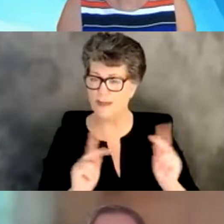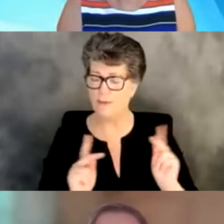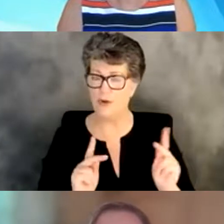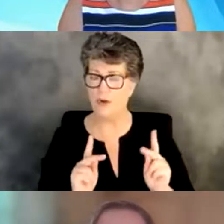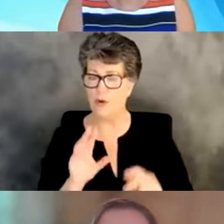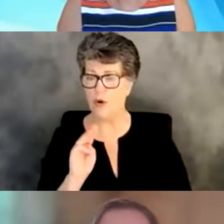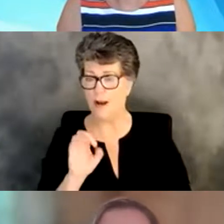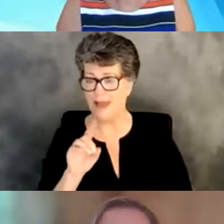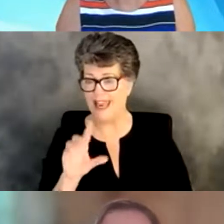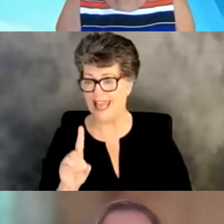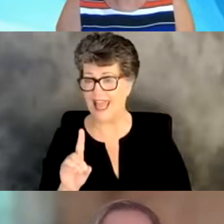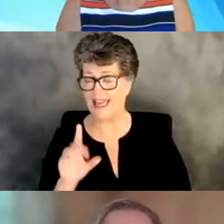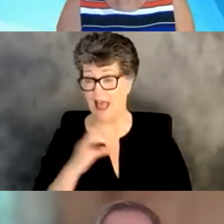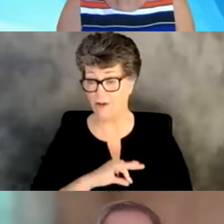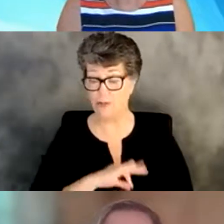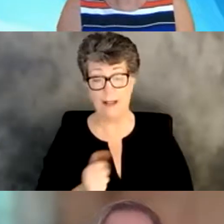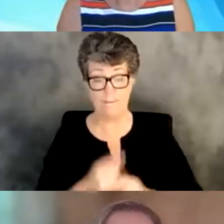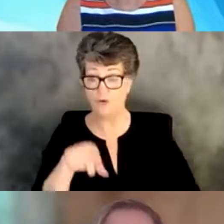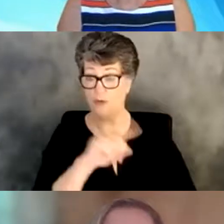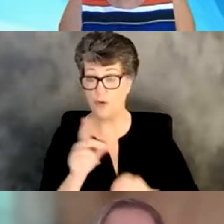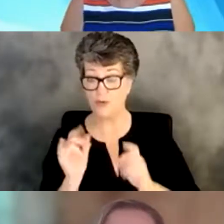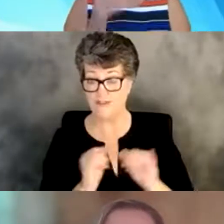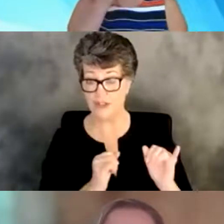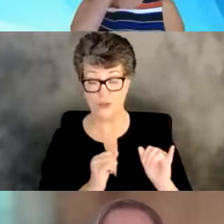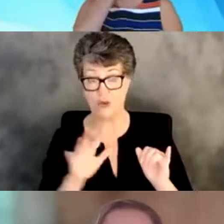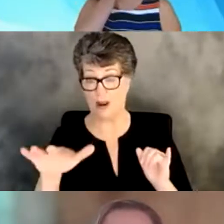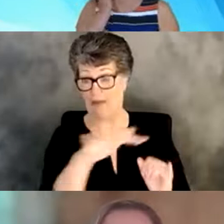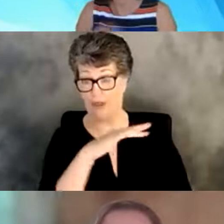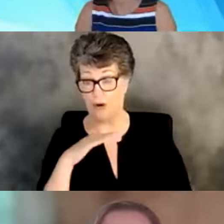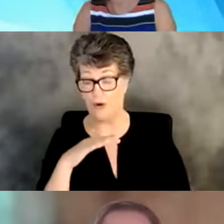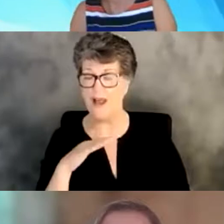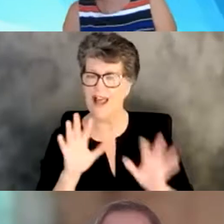Medicaid eligible, and the vast majority of individuals that are out there, the